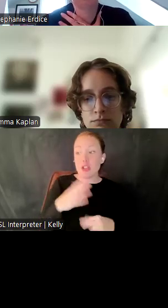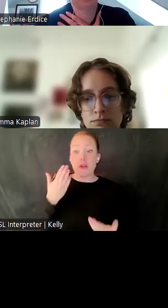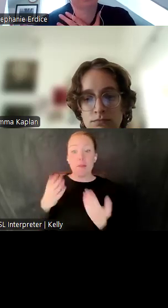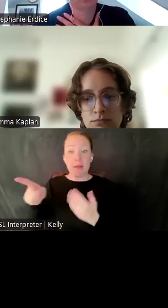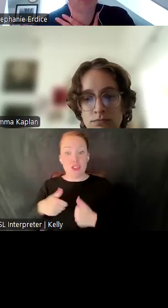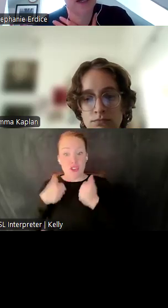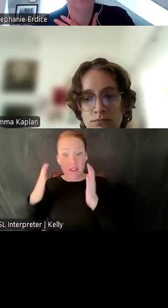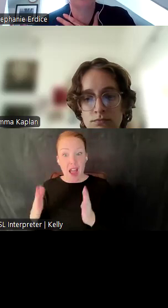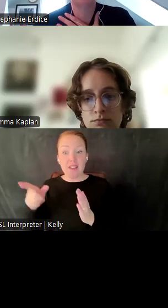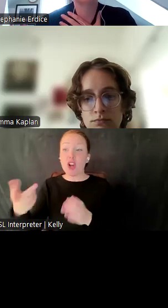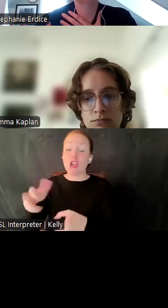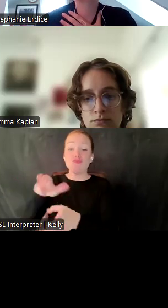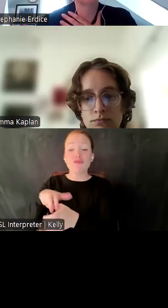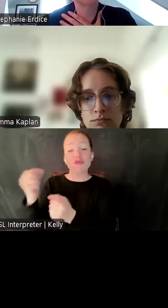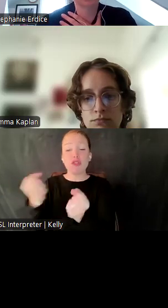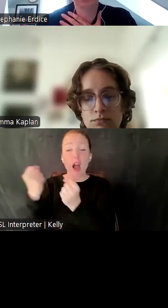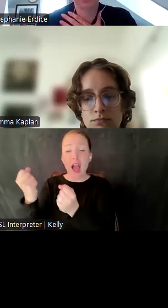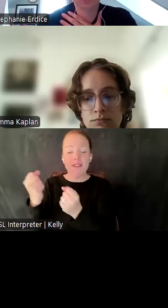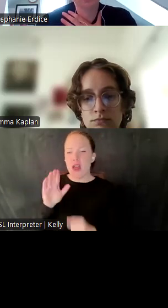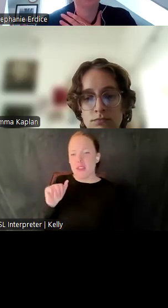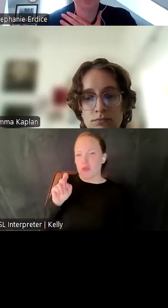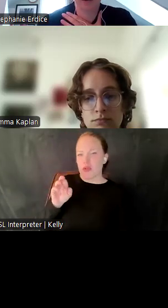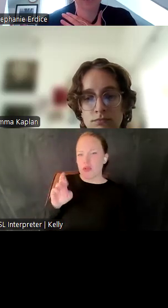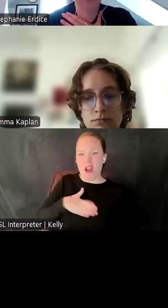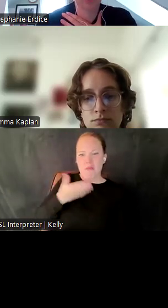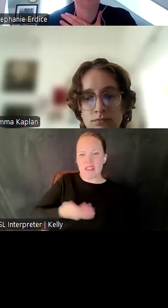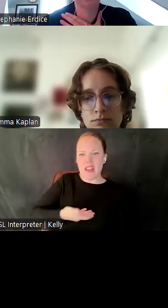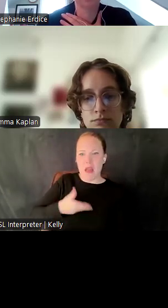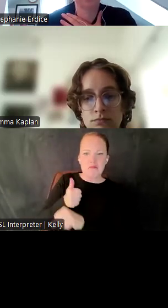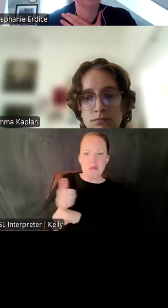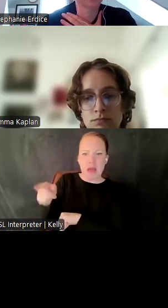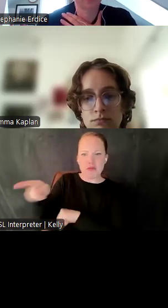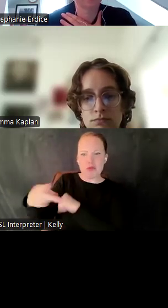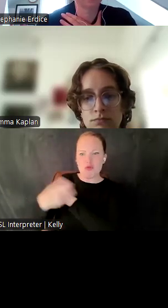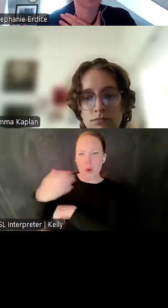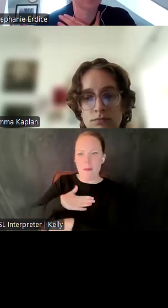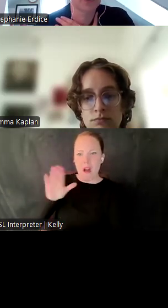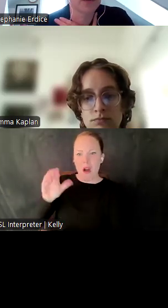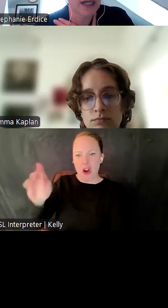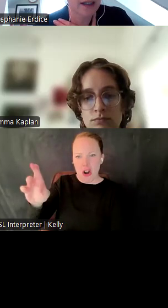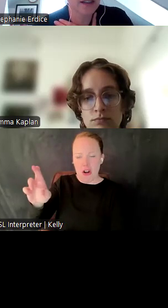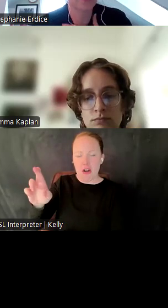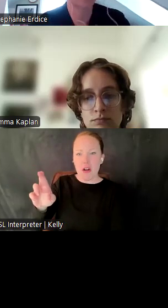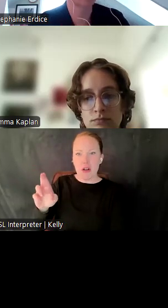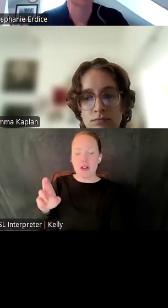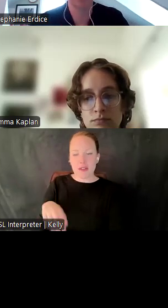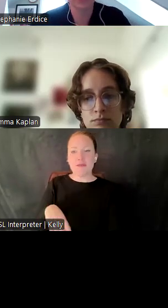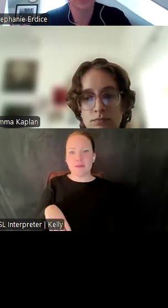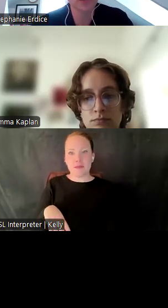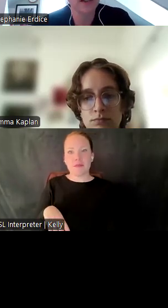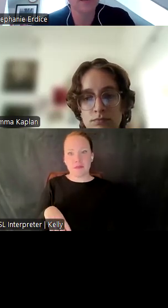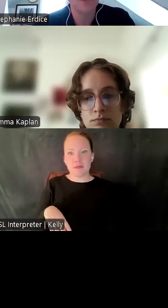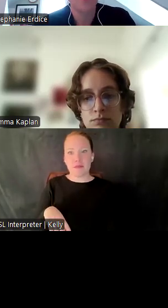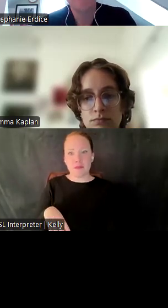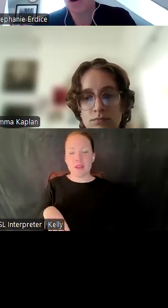it, they can report it stolen. Typically in those situations, the other thing I also saw was people understanding that this was an abuse tactic if it was